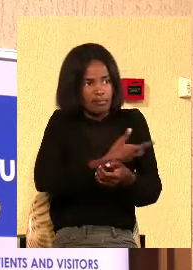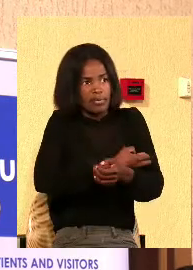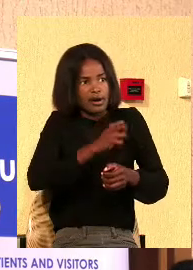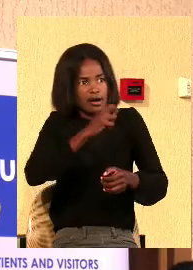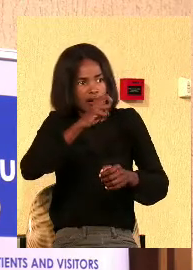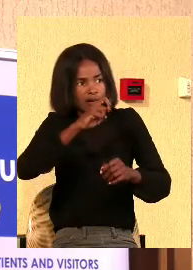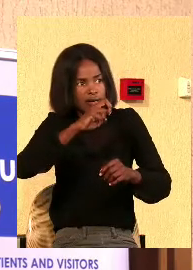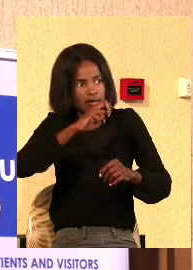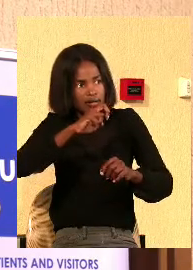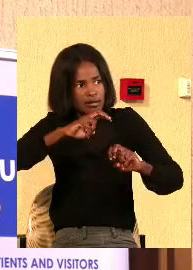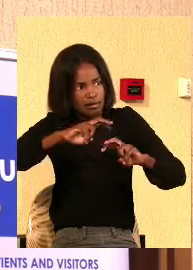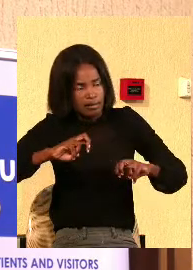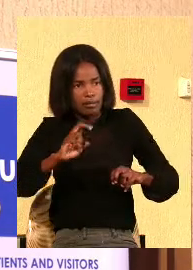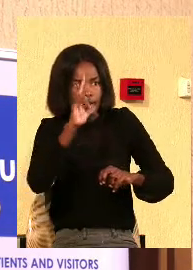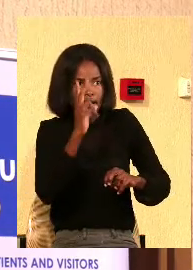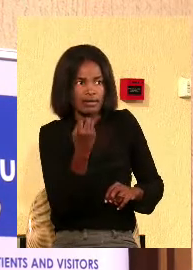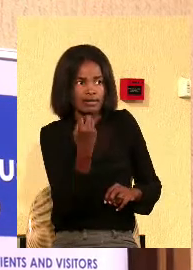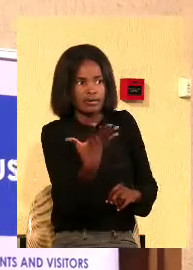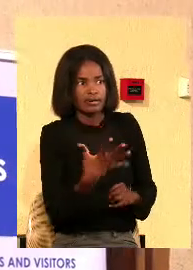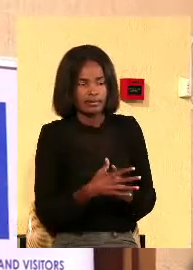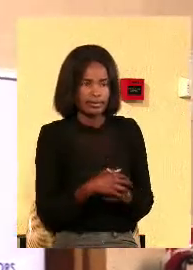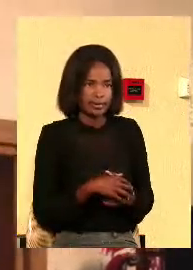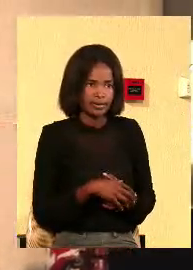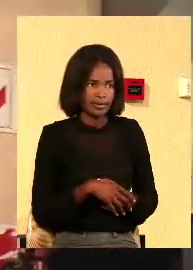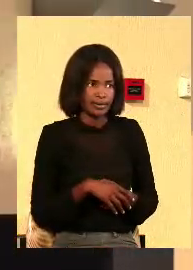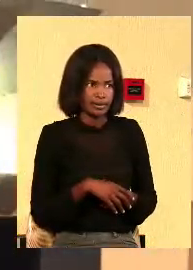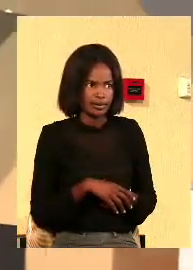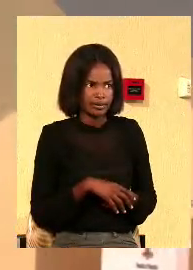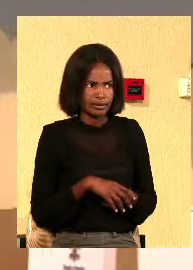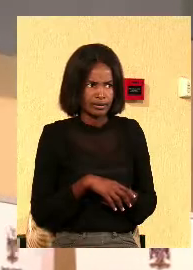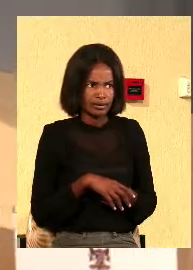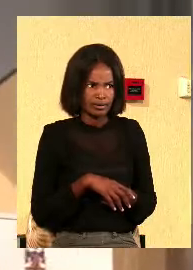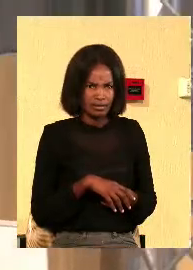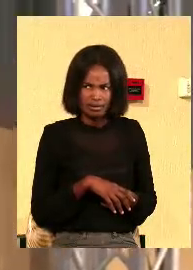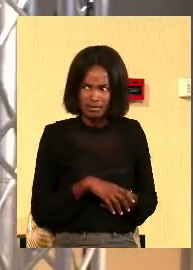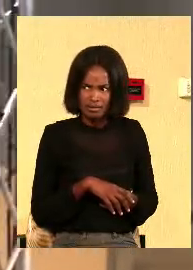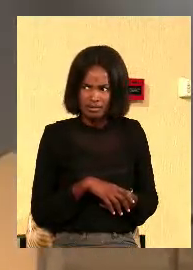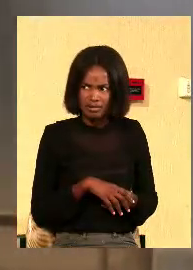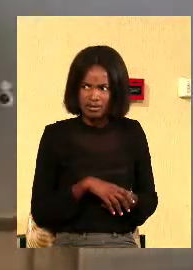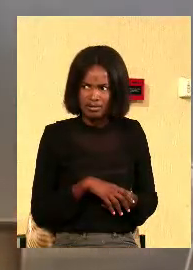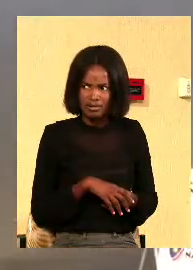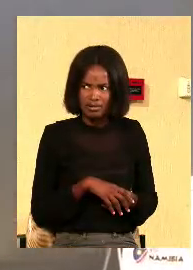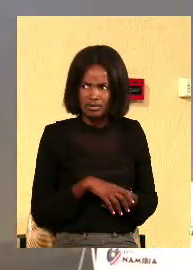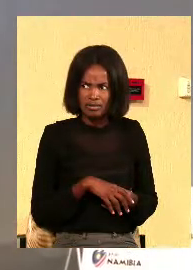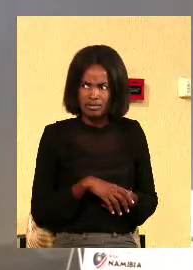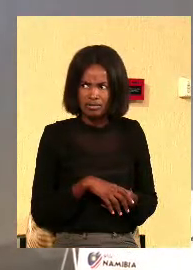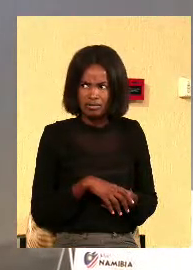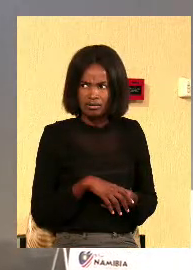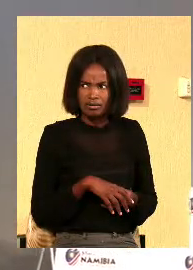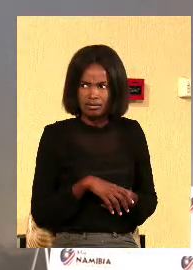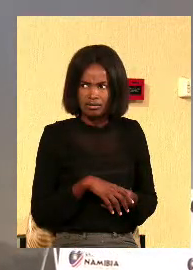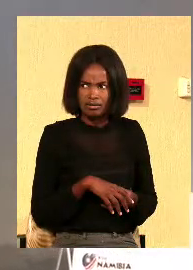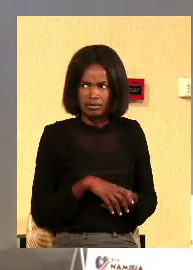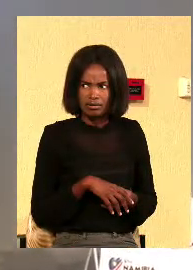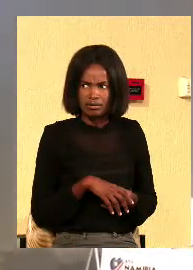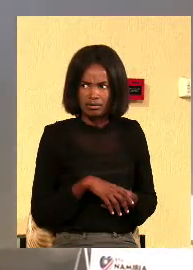Thank you. Thank you. Go ahead. Did you say the time limit for testing? Yeah, I just wanted to find out